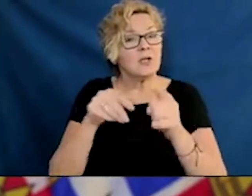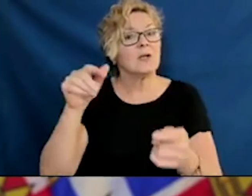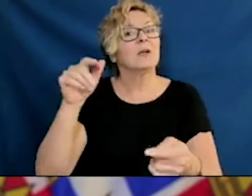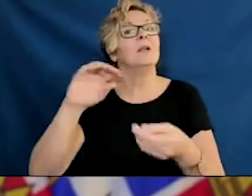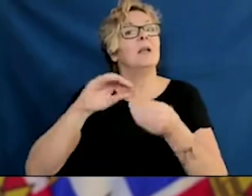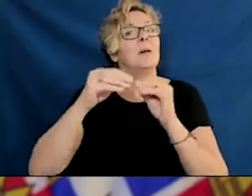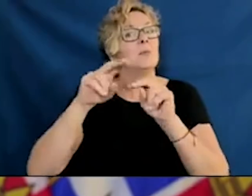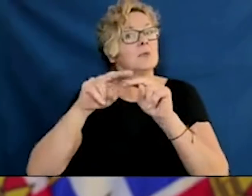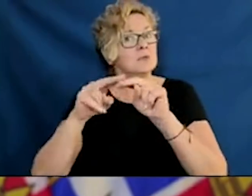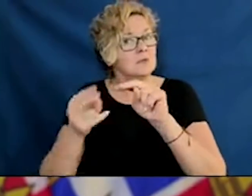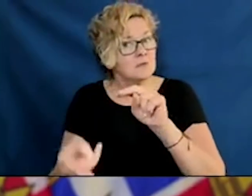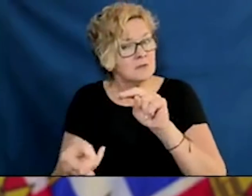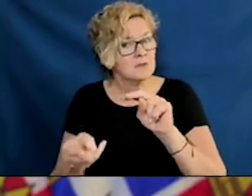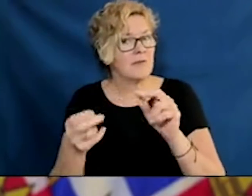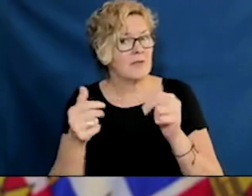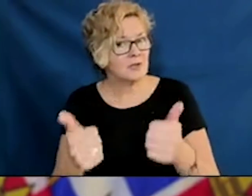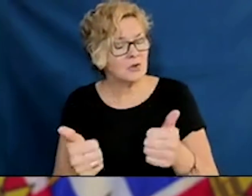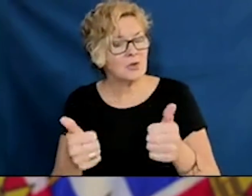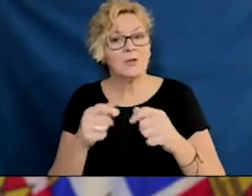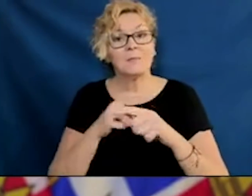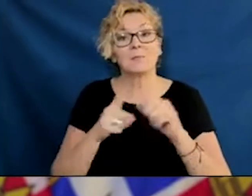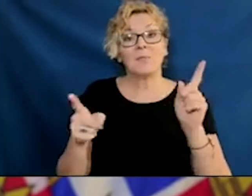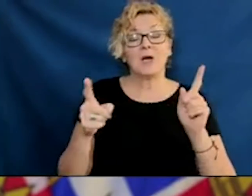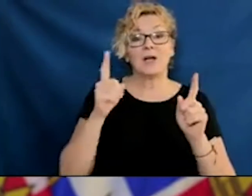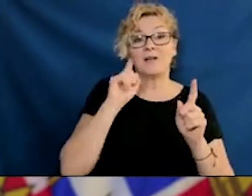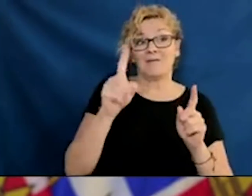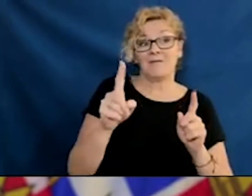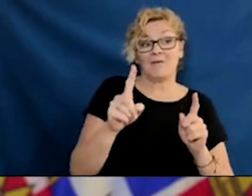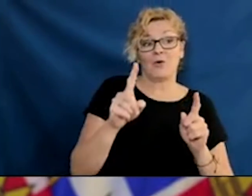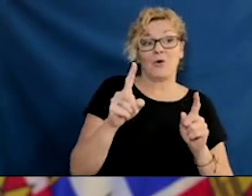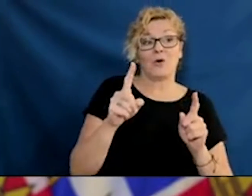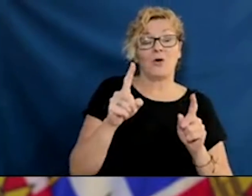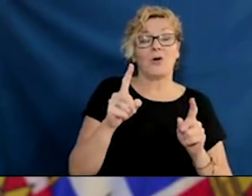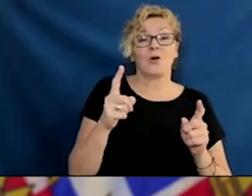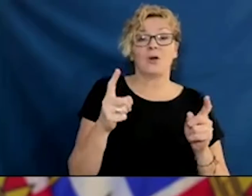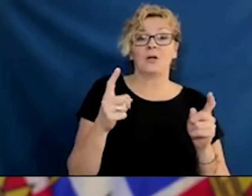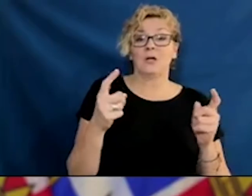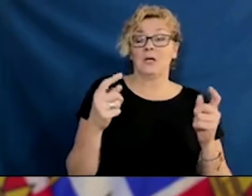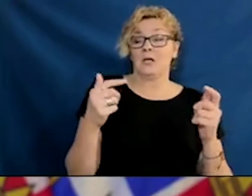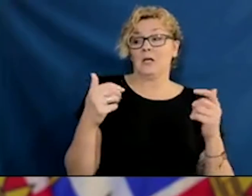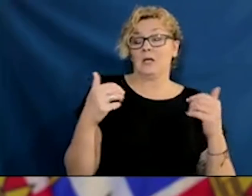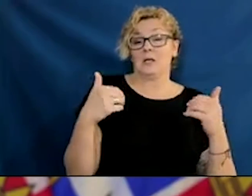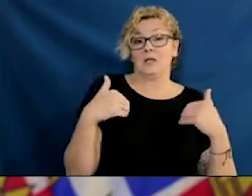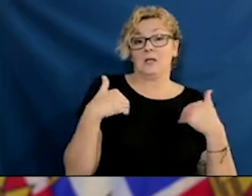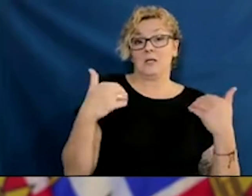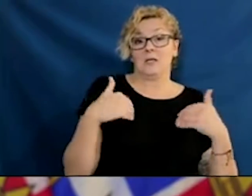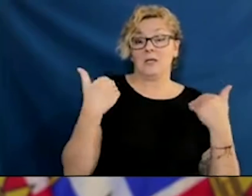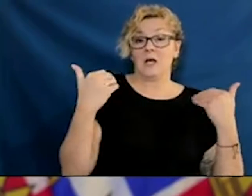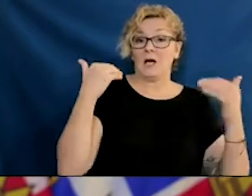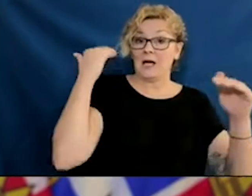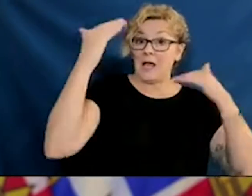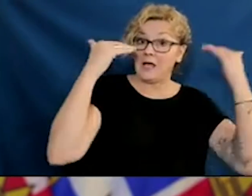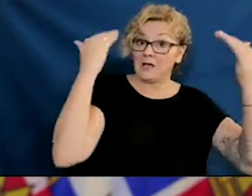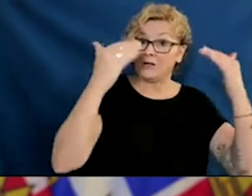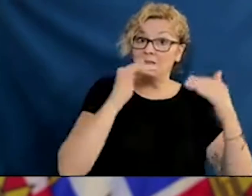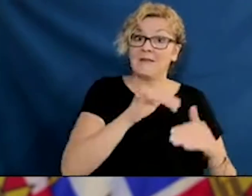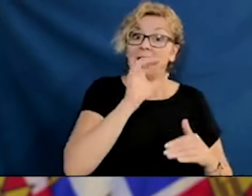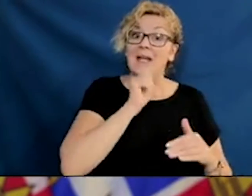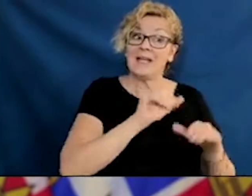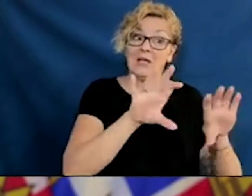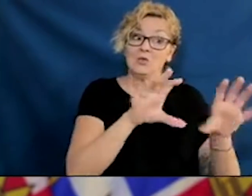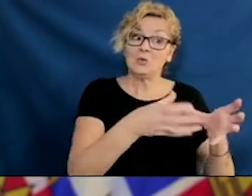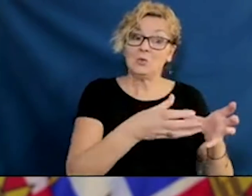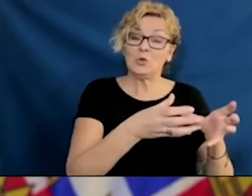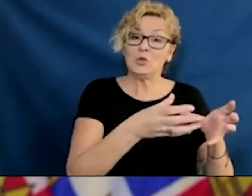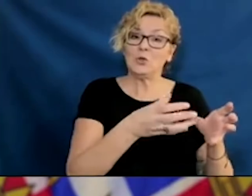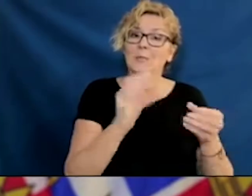group for a variety of reasons, some of them related to workplace exposures, but many related to social exposures.